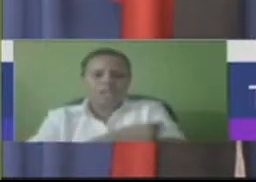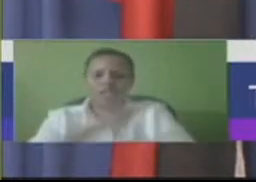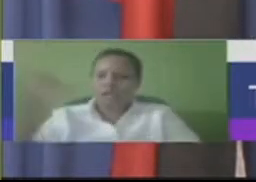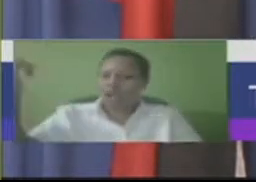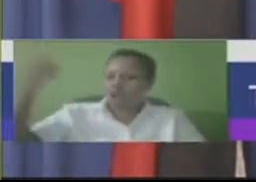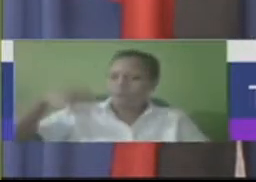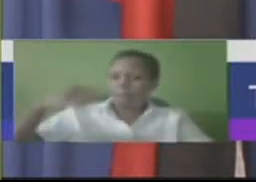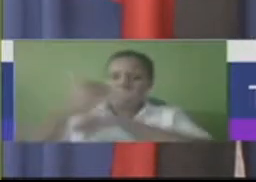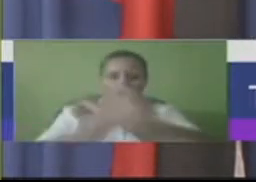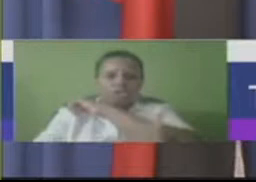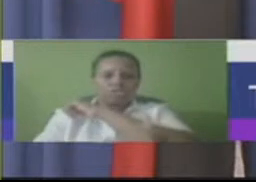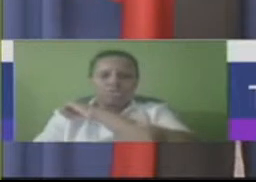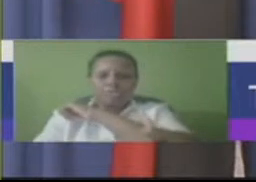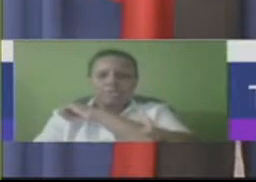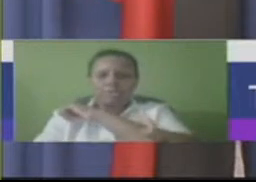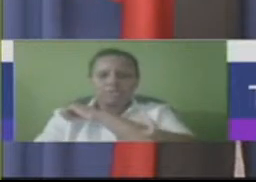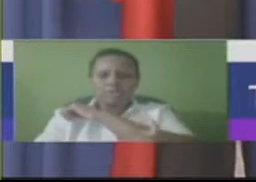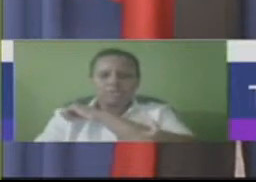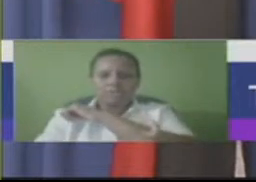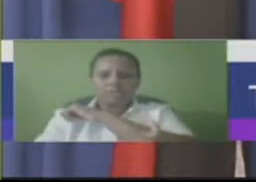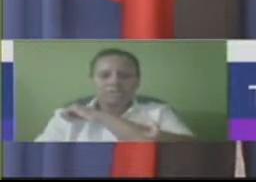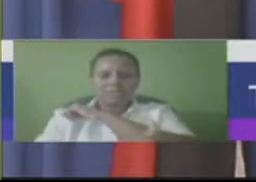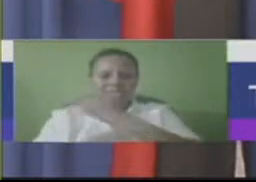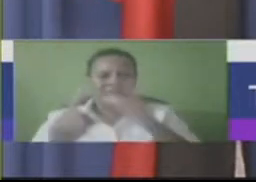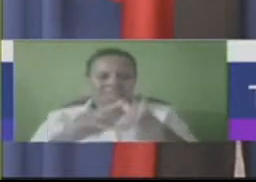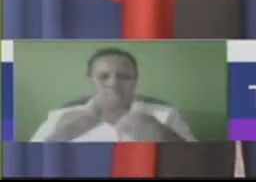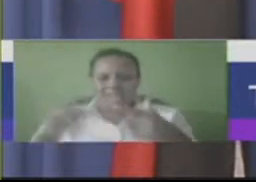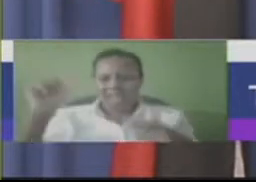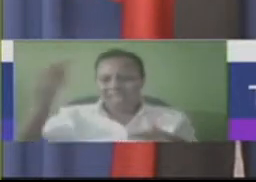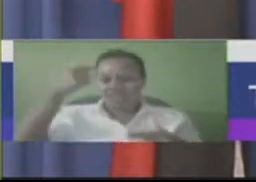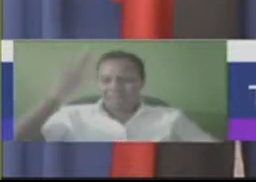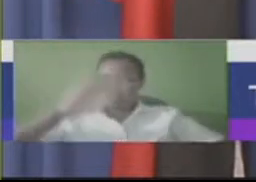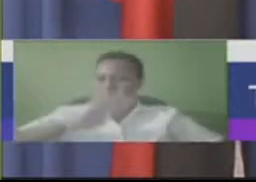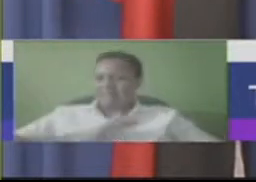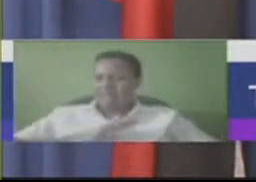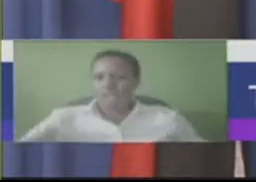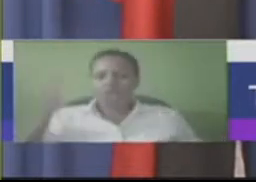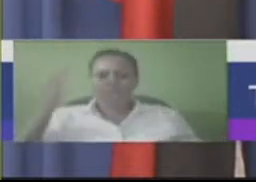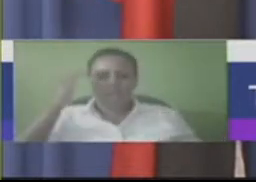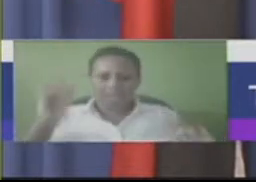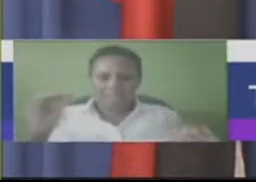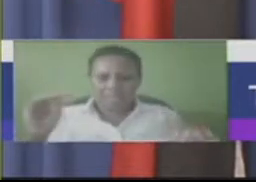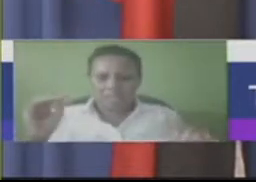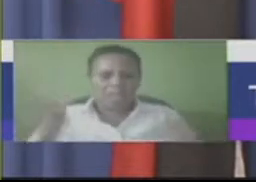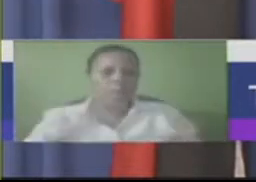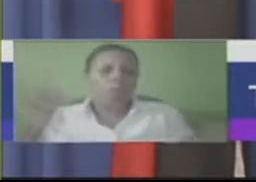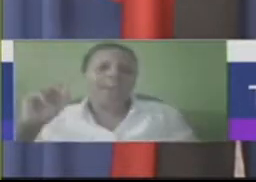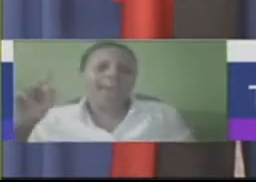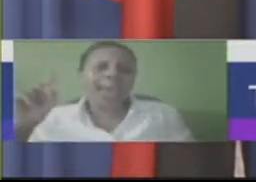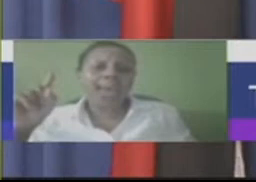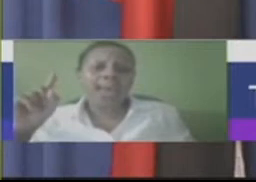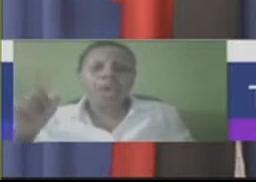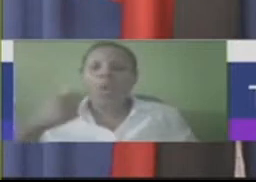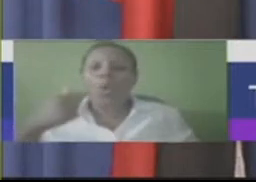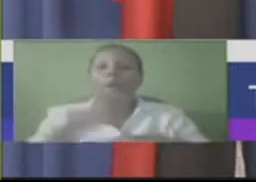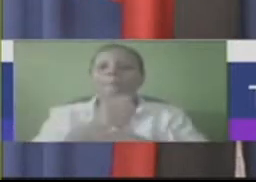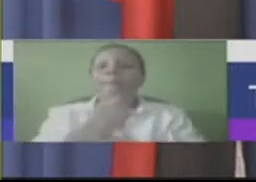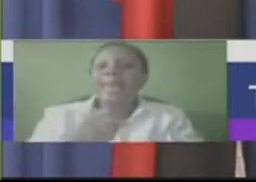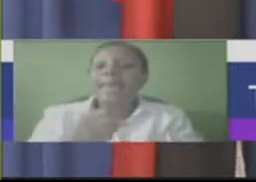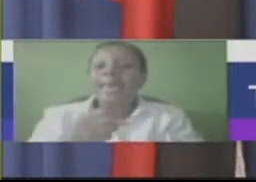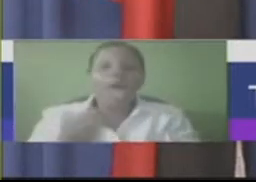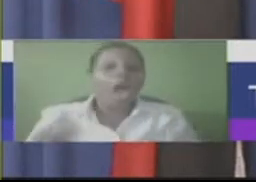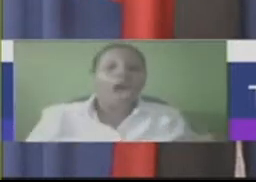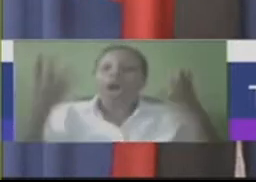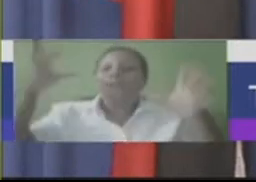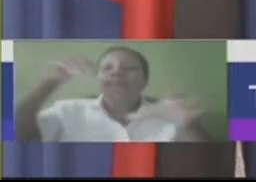satisfied of its origin, its efficacy, what's the content, because as